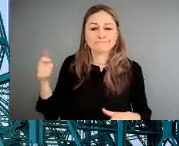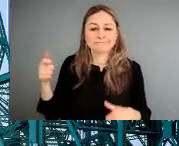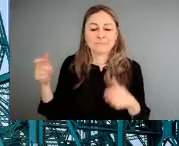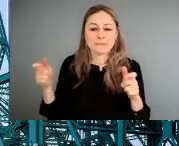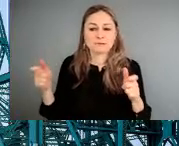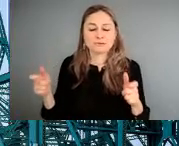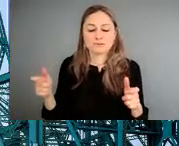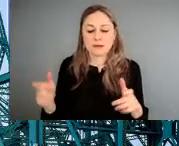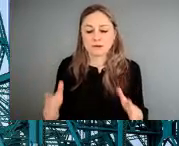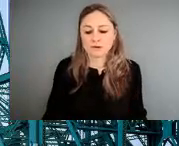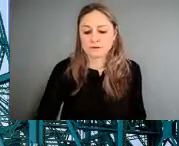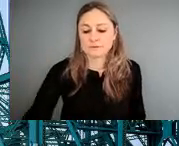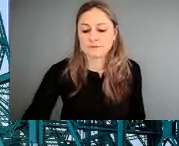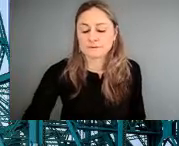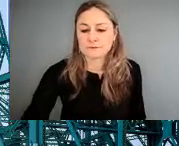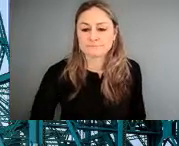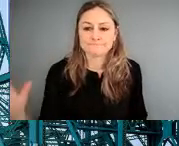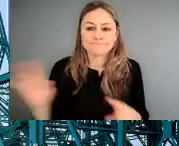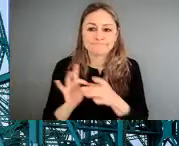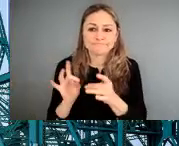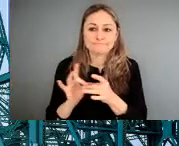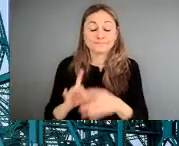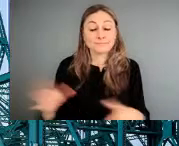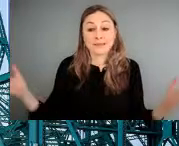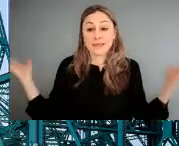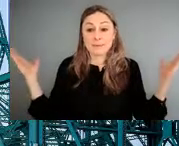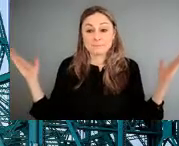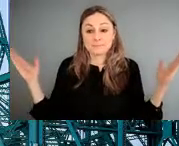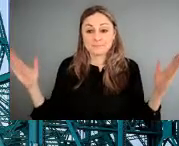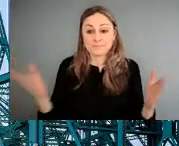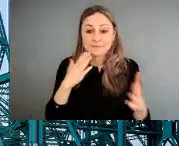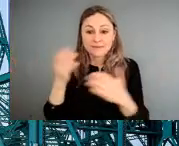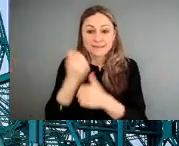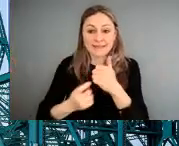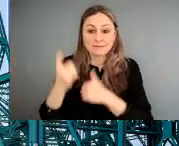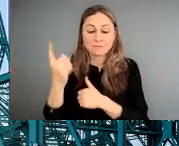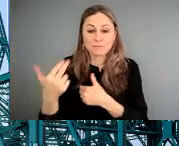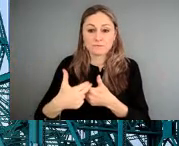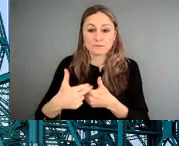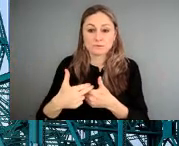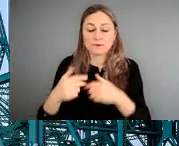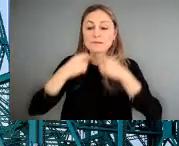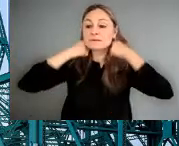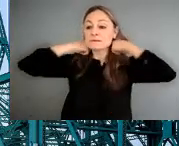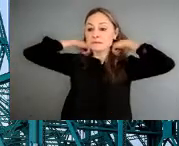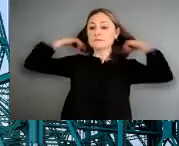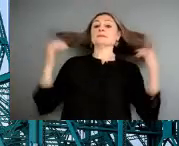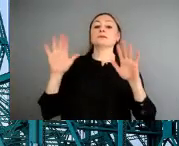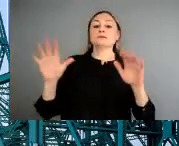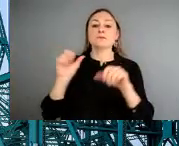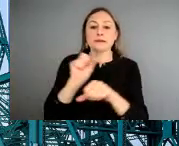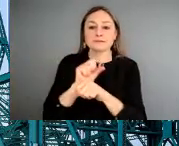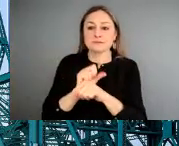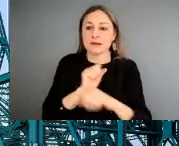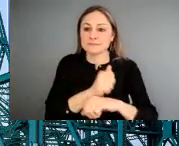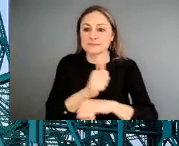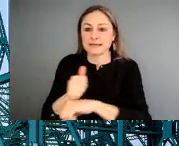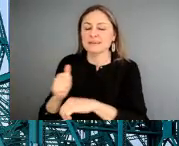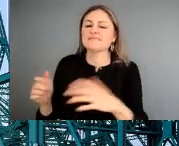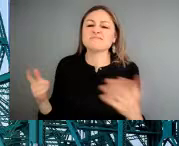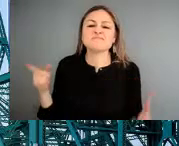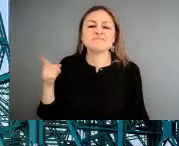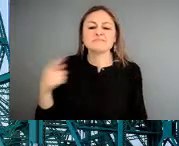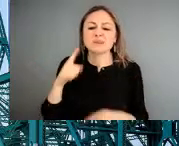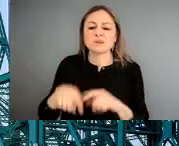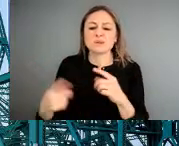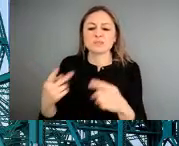open up some remarks. Yeah, I want to thank everyone for joining. Greg Johnson couldn't be here today. He's out of